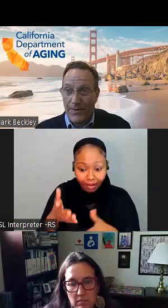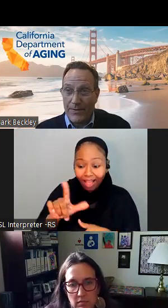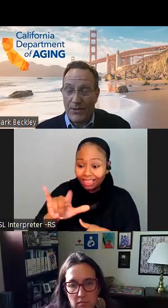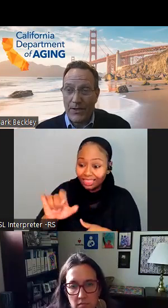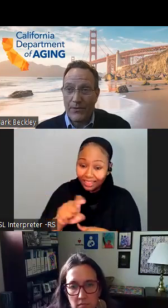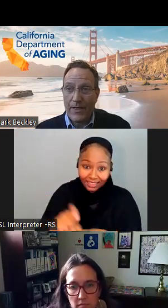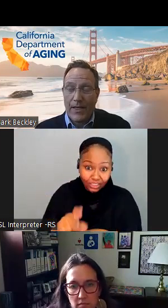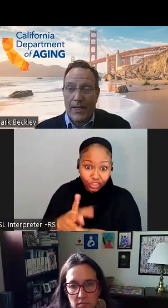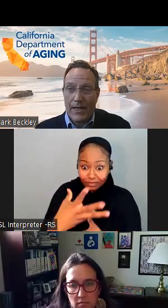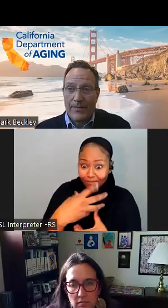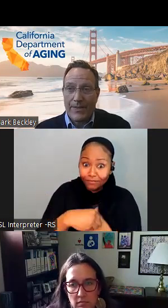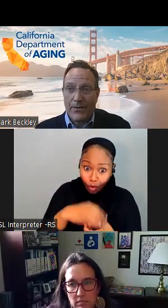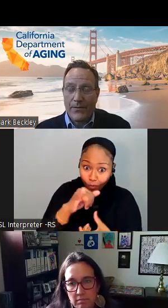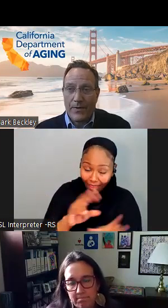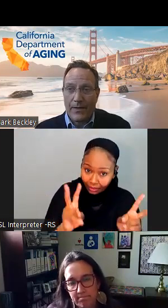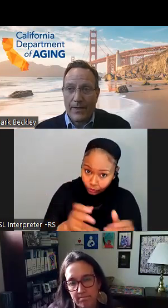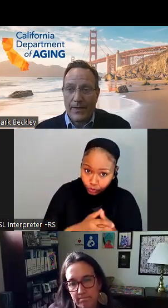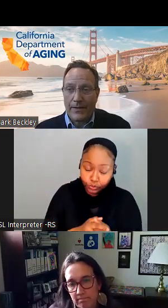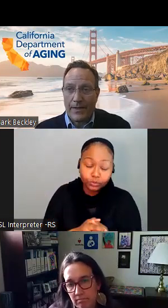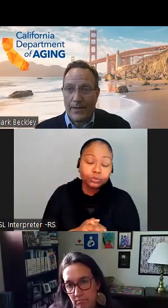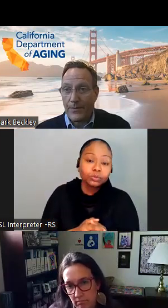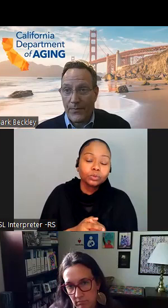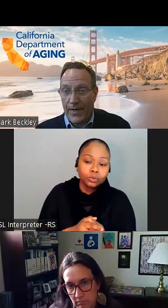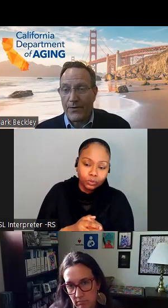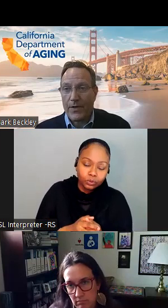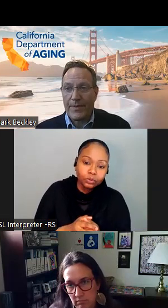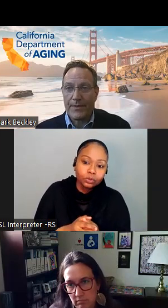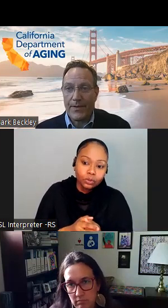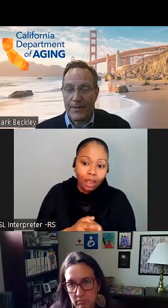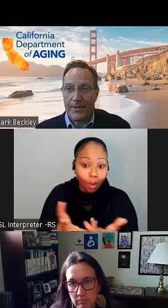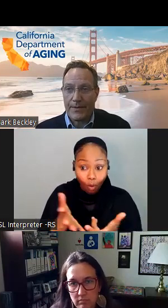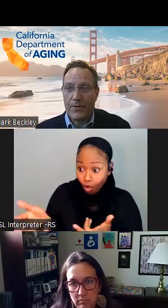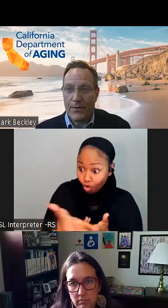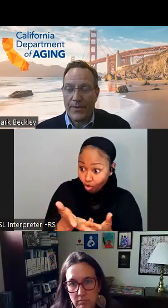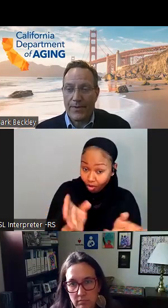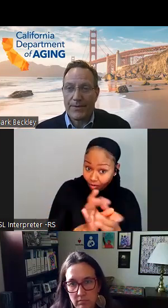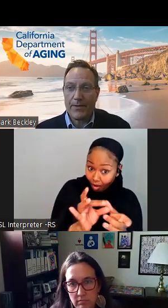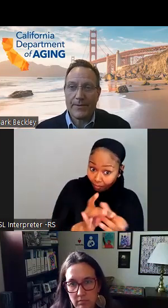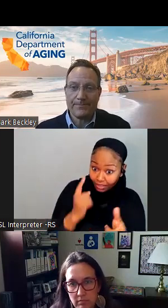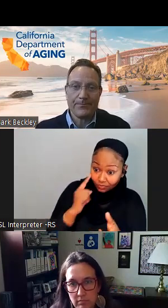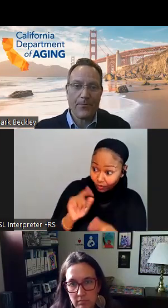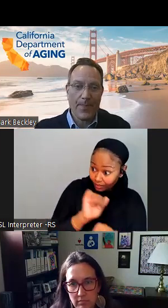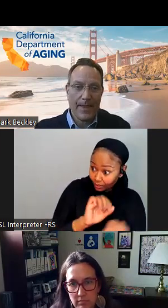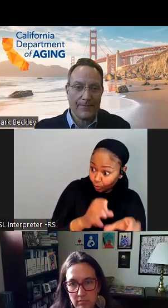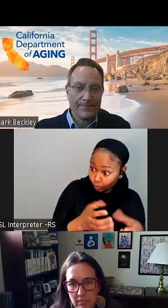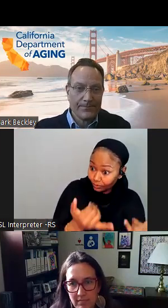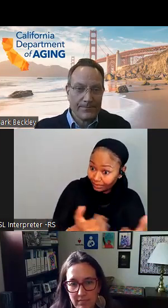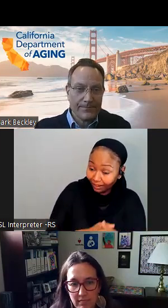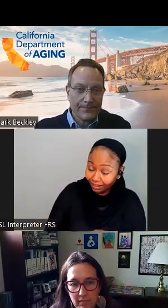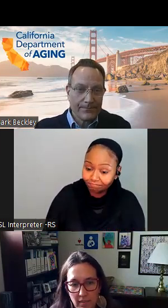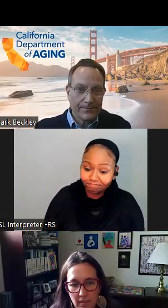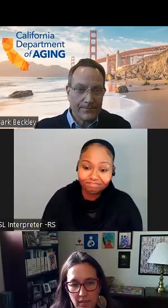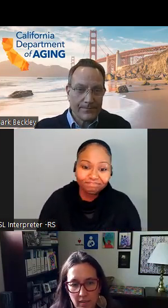involved with this issue, so I'd like her to provide her comments and thoughts on this work group and the scope.